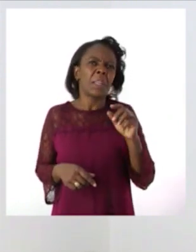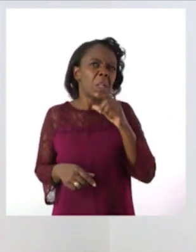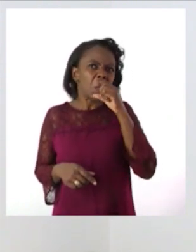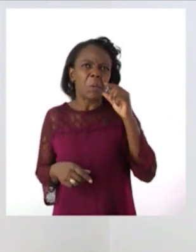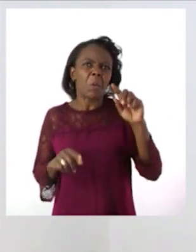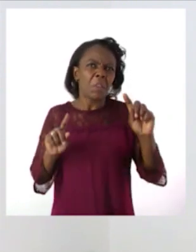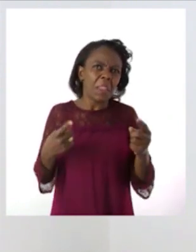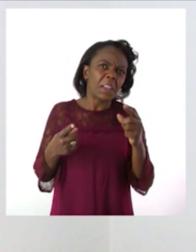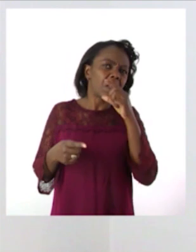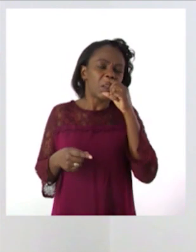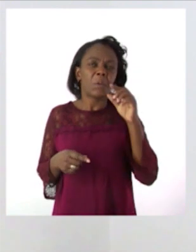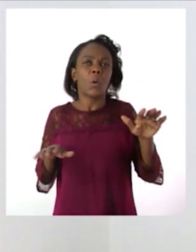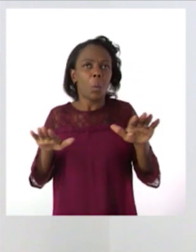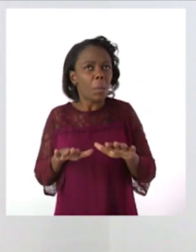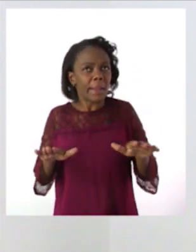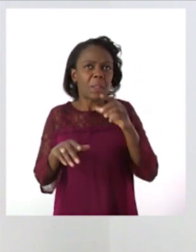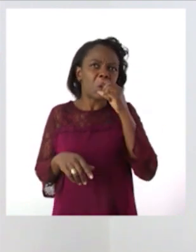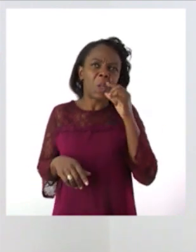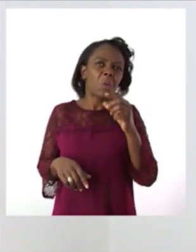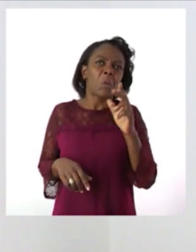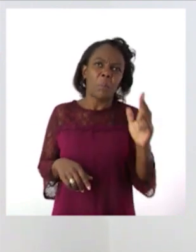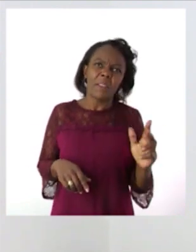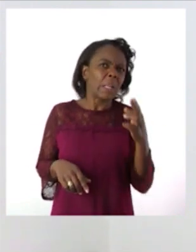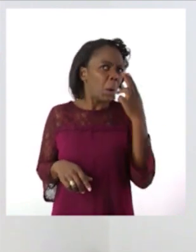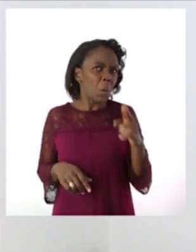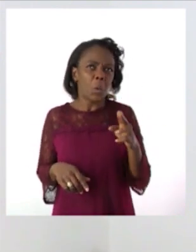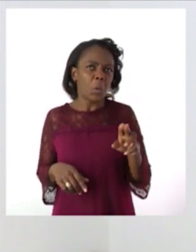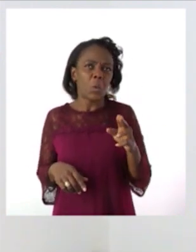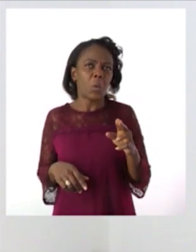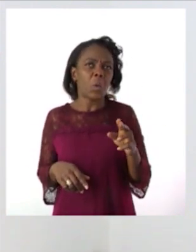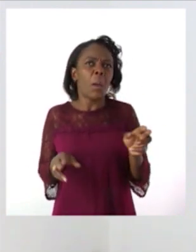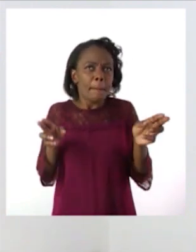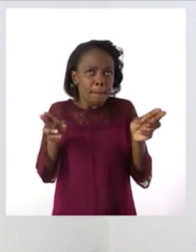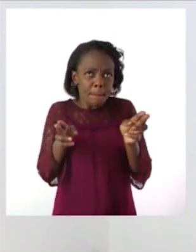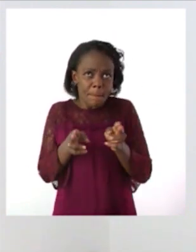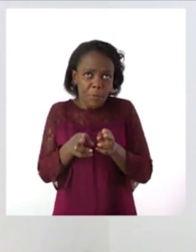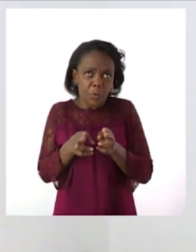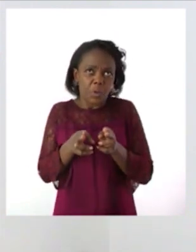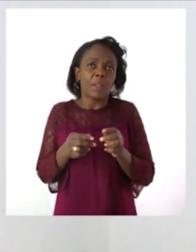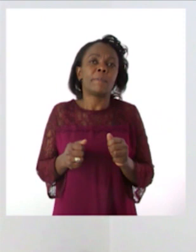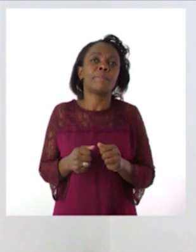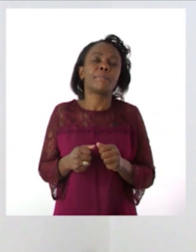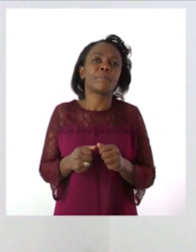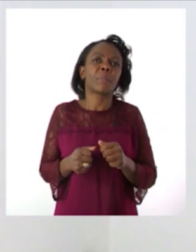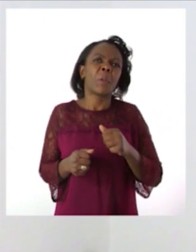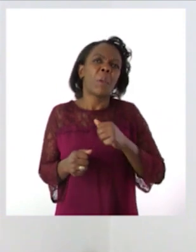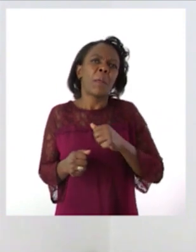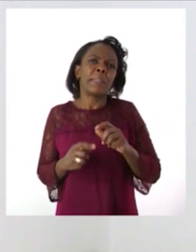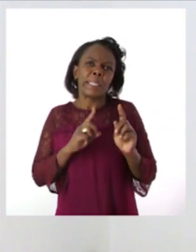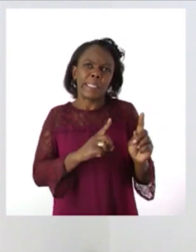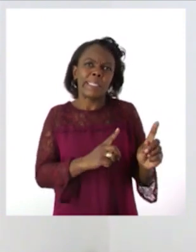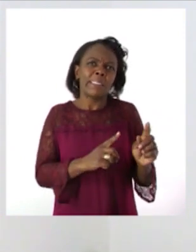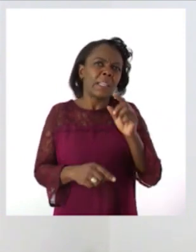replace them with the pronouns to make them shorter. I don't want to be calling my name. You know, my name is very long.